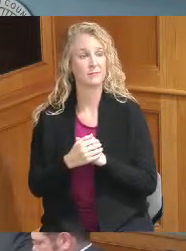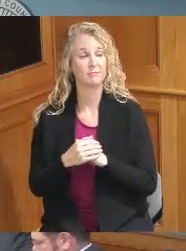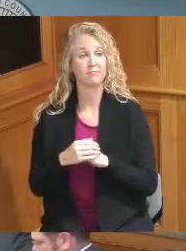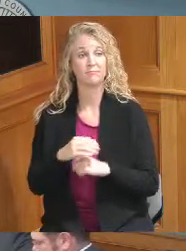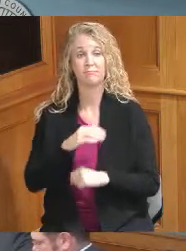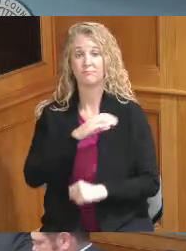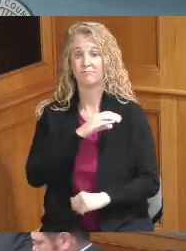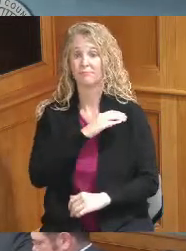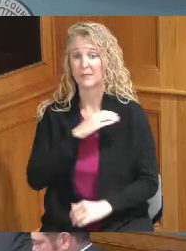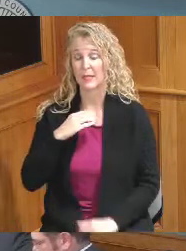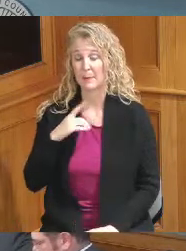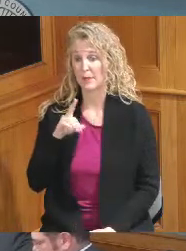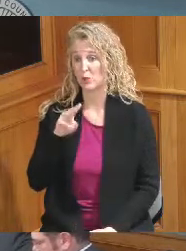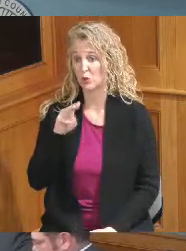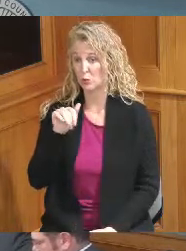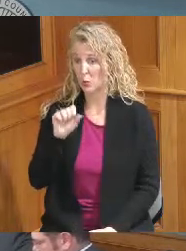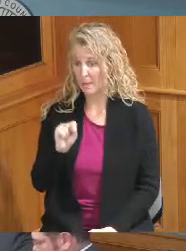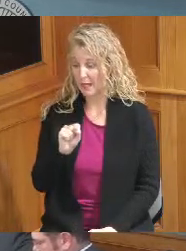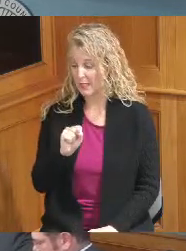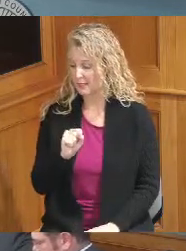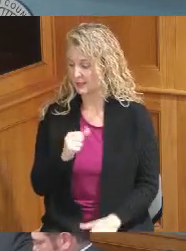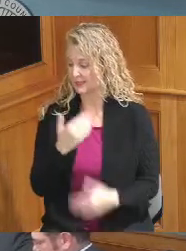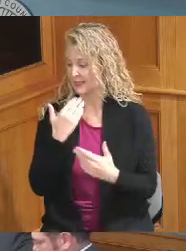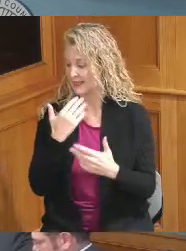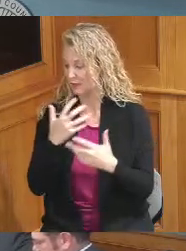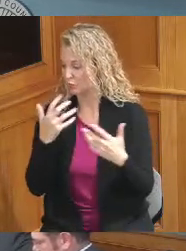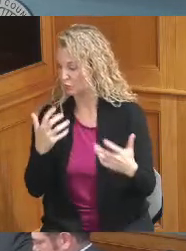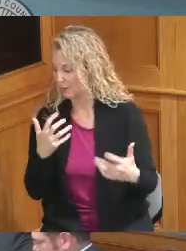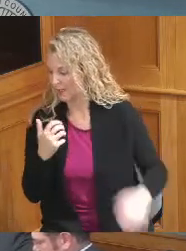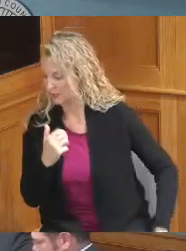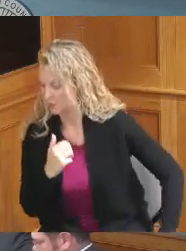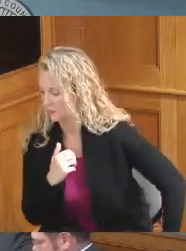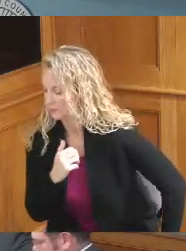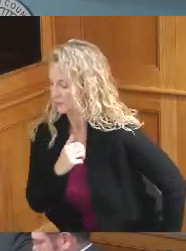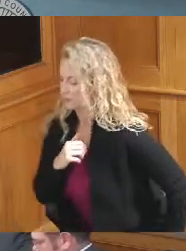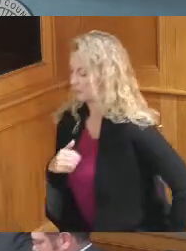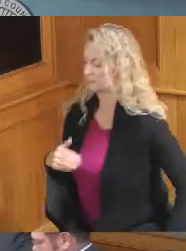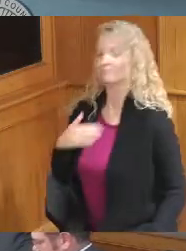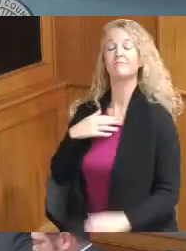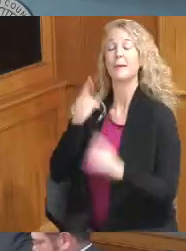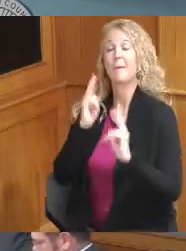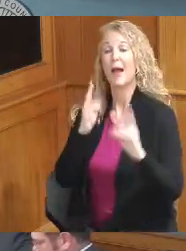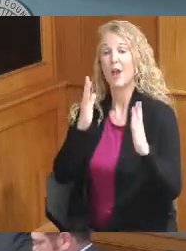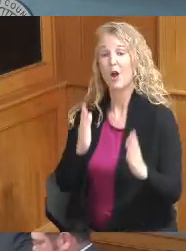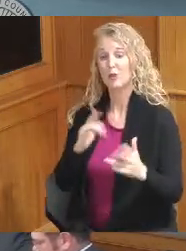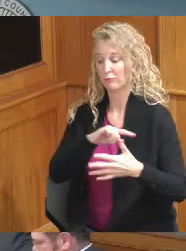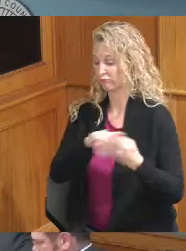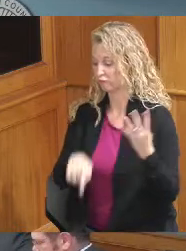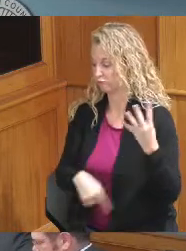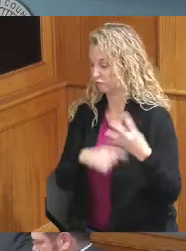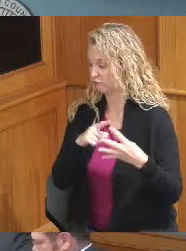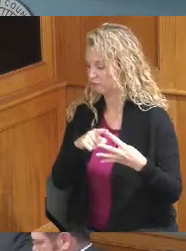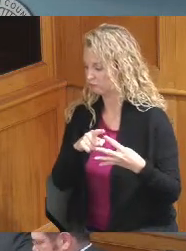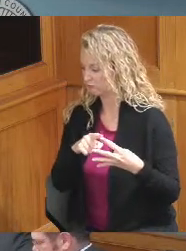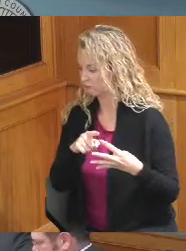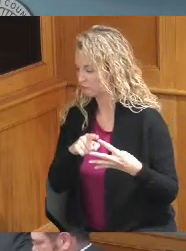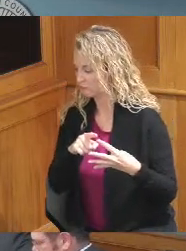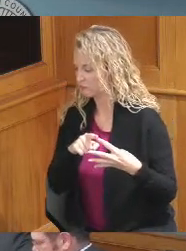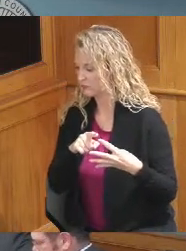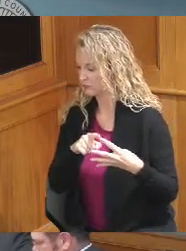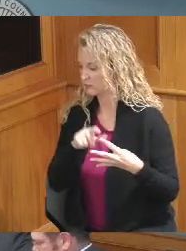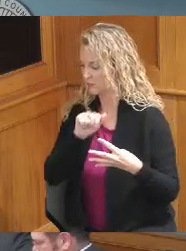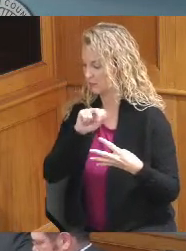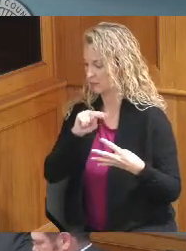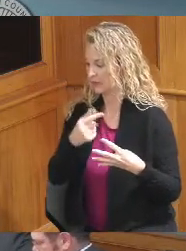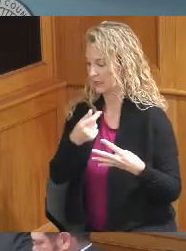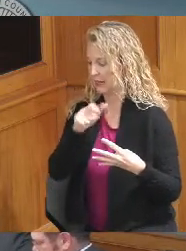Commissioner Dumas. Thank you so much. My honorees are as follows. Angela